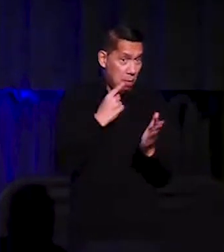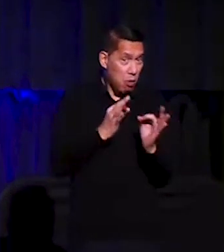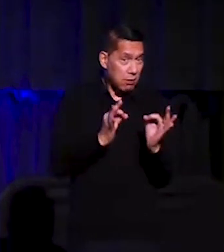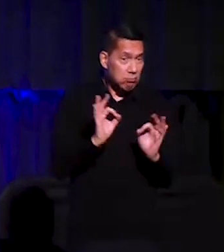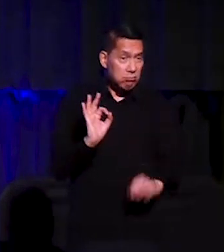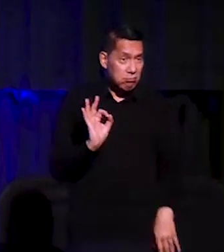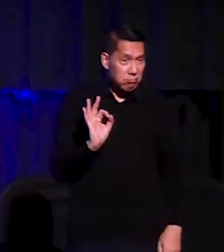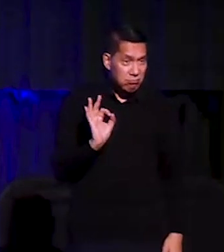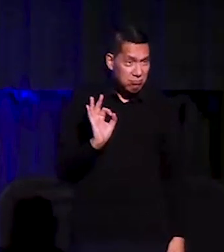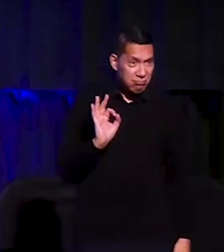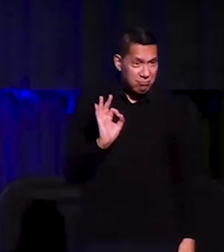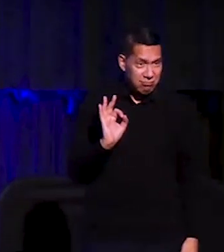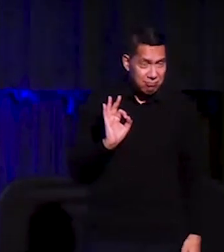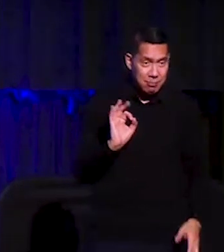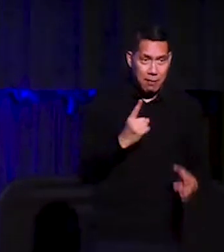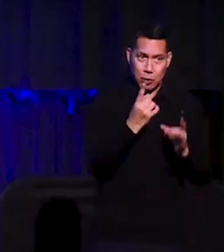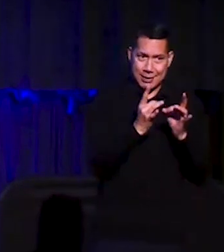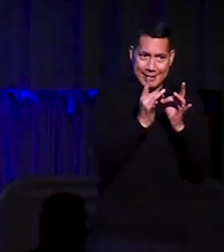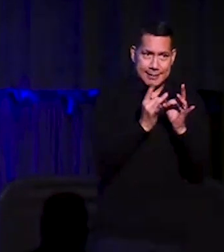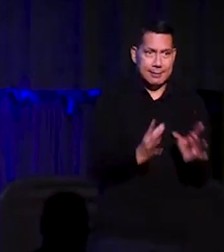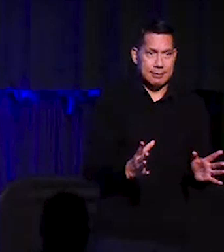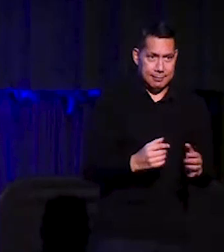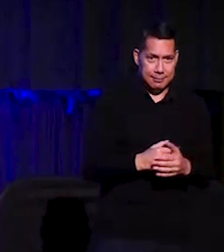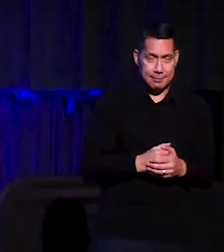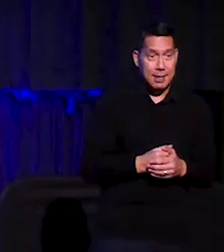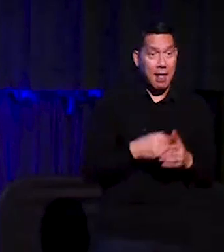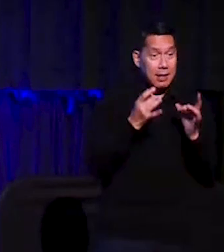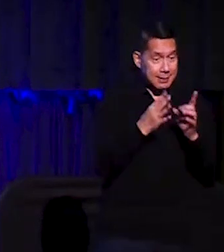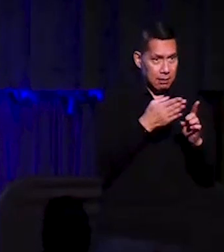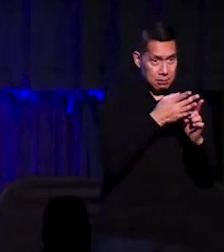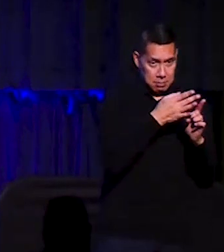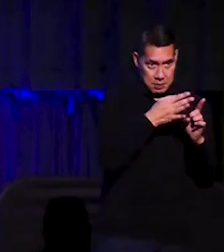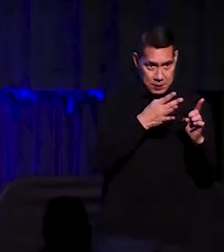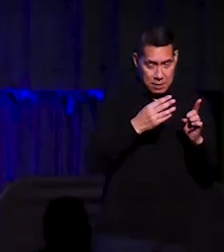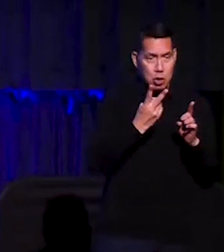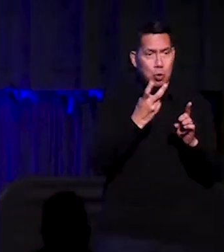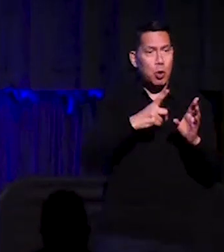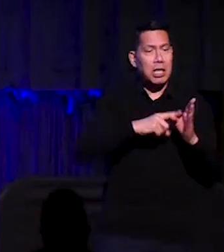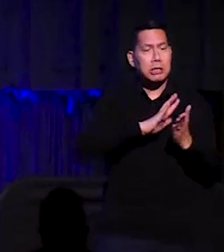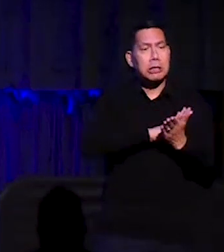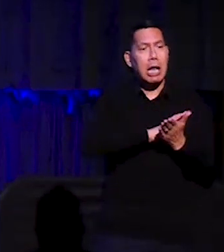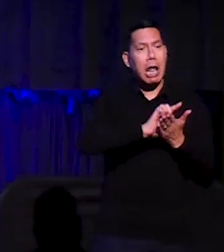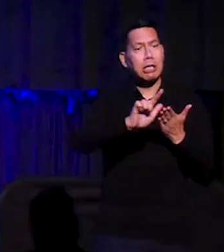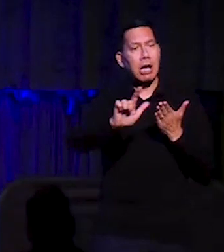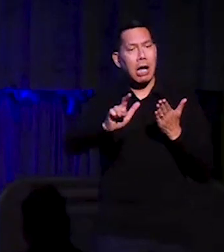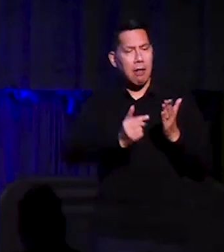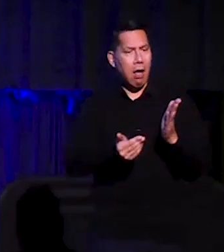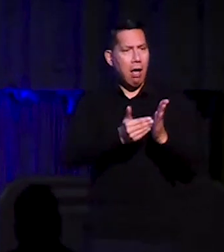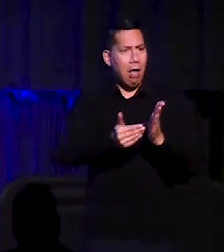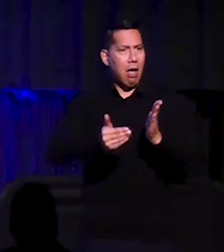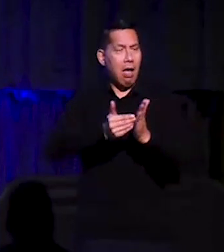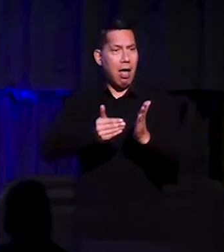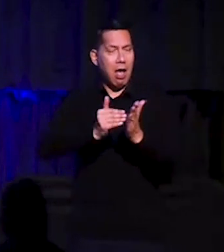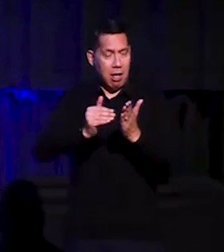perfect, but it's a beginning. So from there, that leads to 2 more years of hackathon, iterative design,